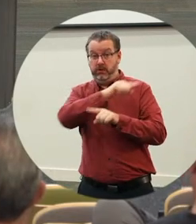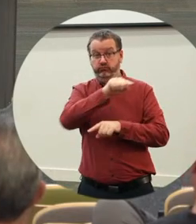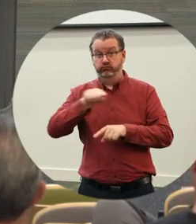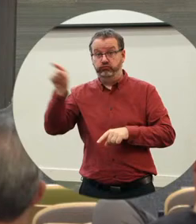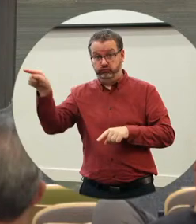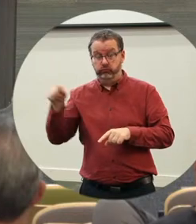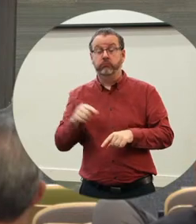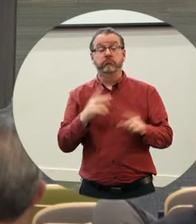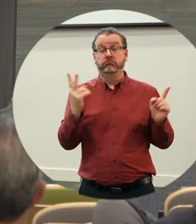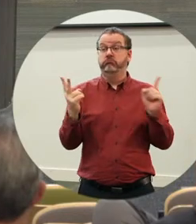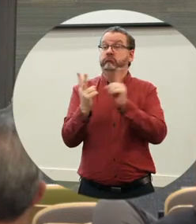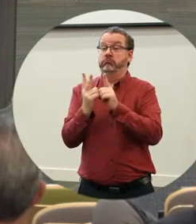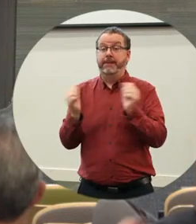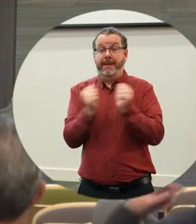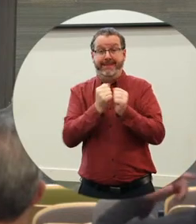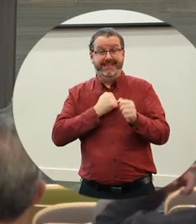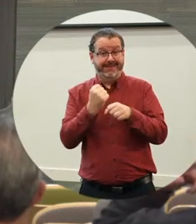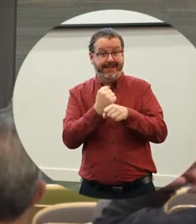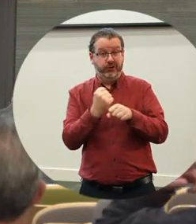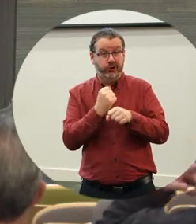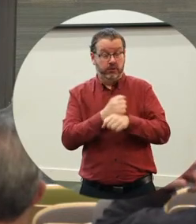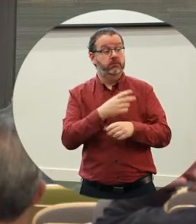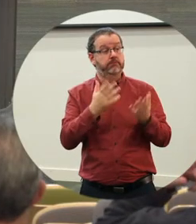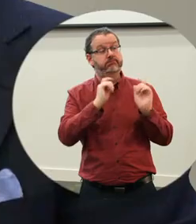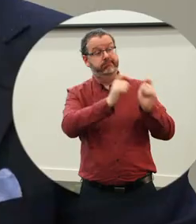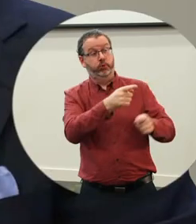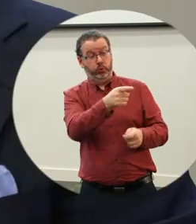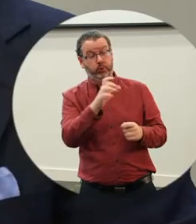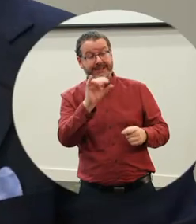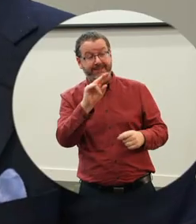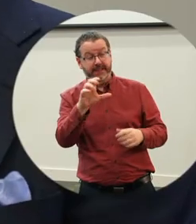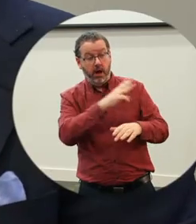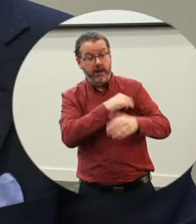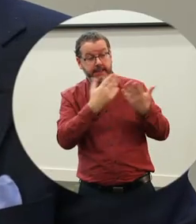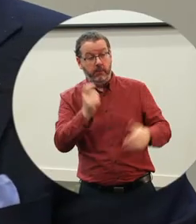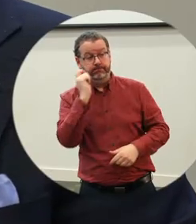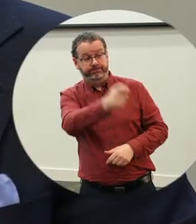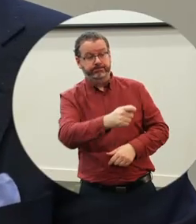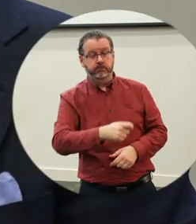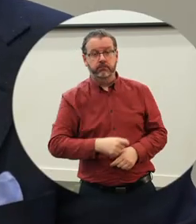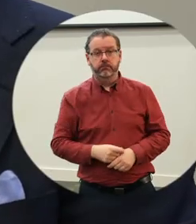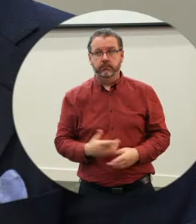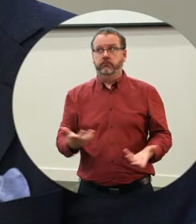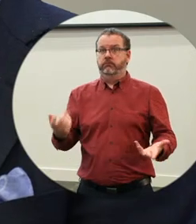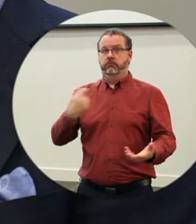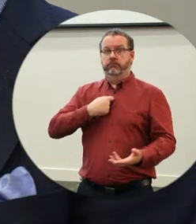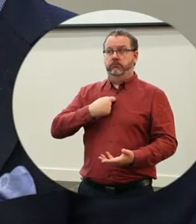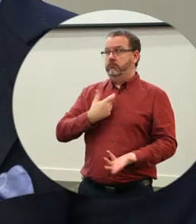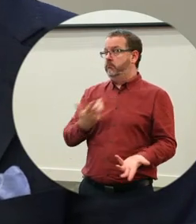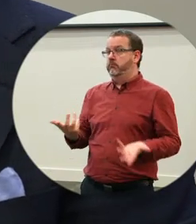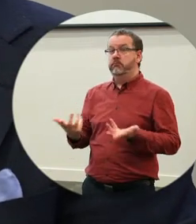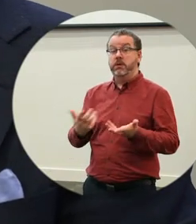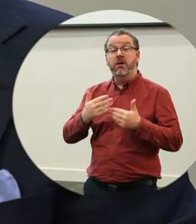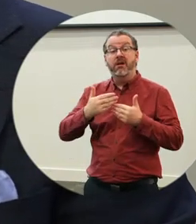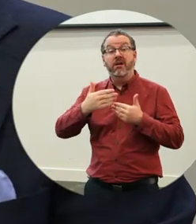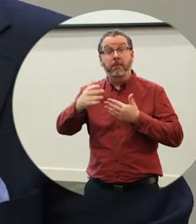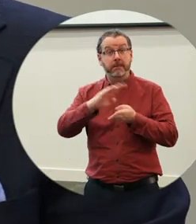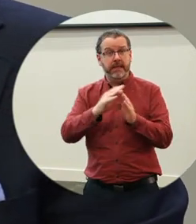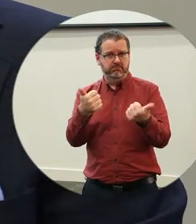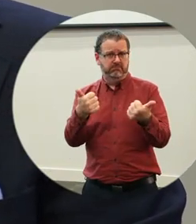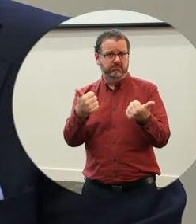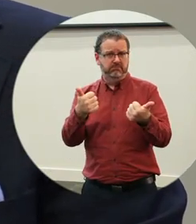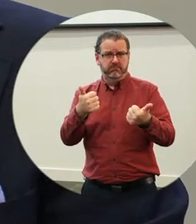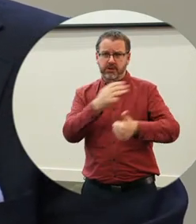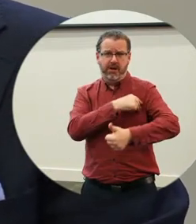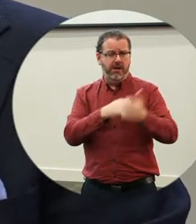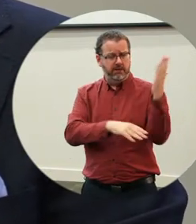met me at King's Bridge, and they told me I was in the Civic Guards. And he turned out to be an excellent guard, and I think he became a detective